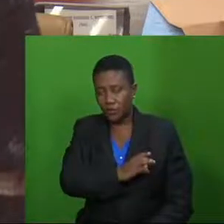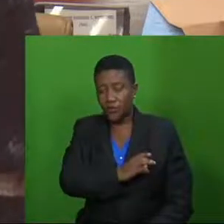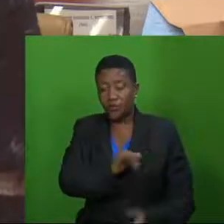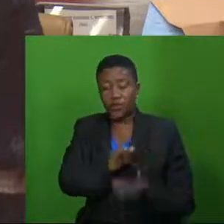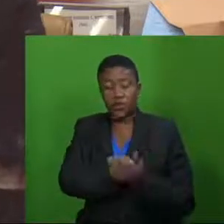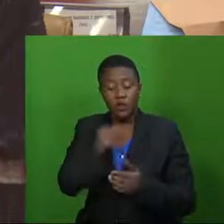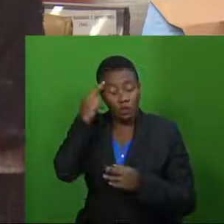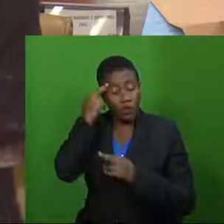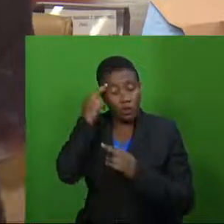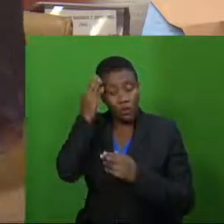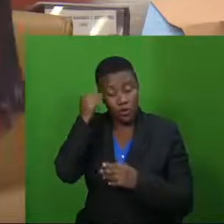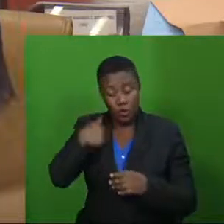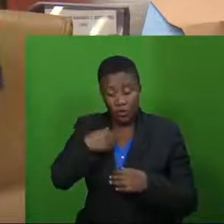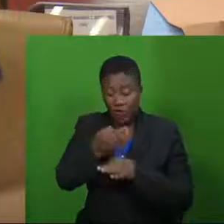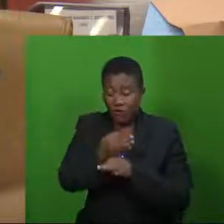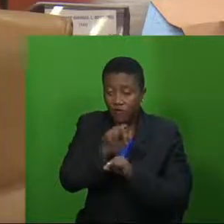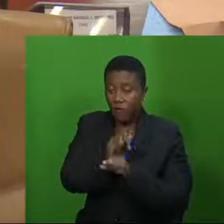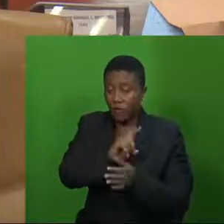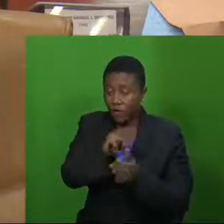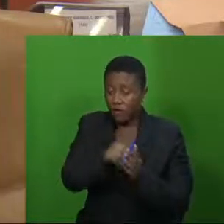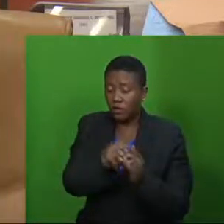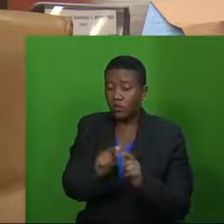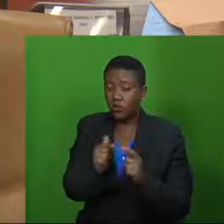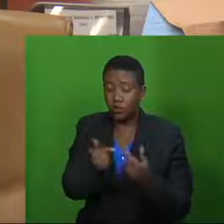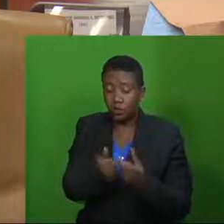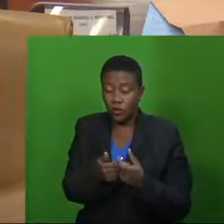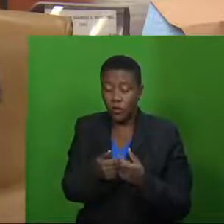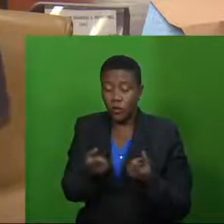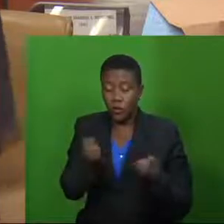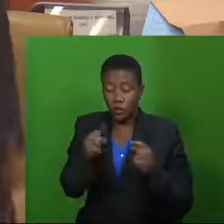this. Once we form this, the members